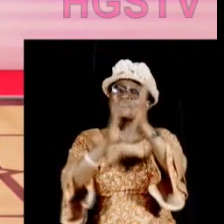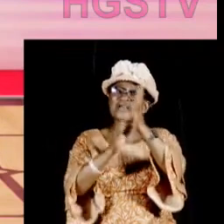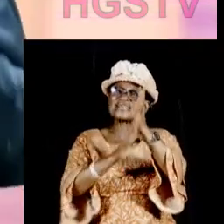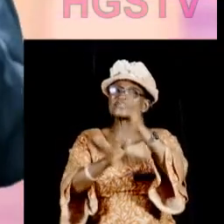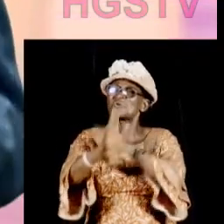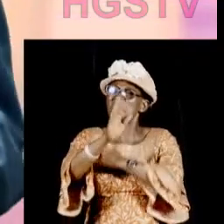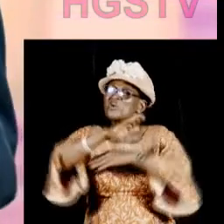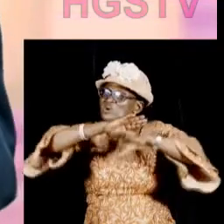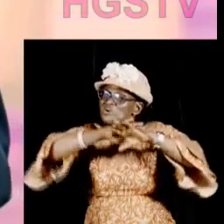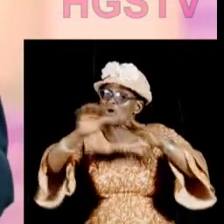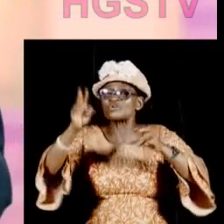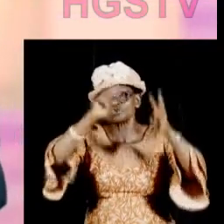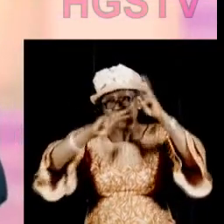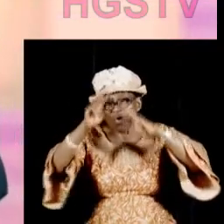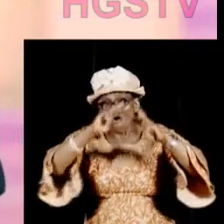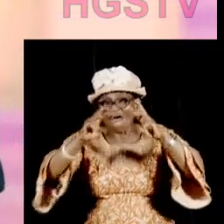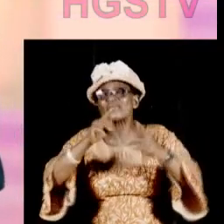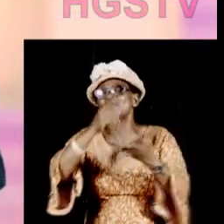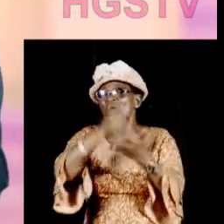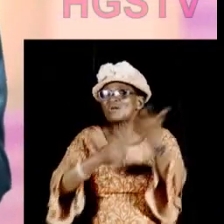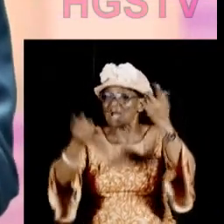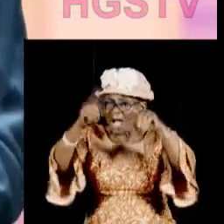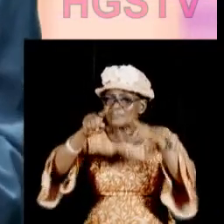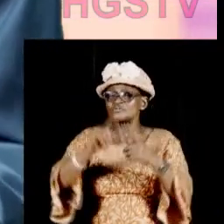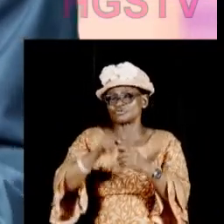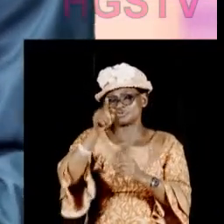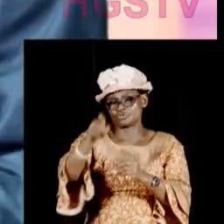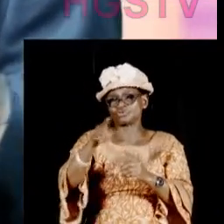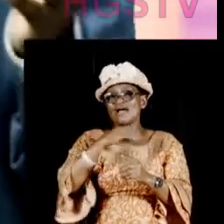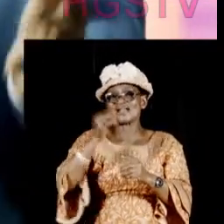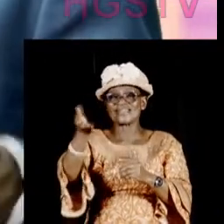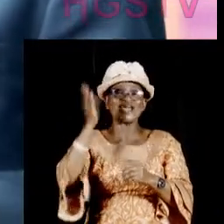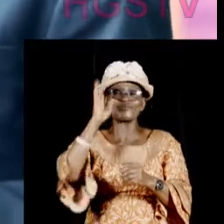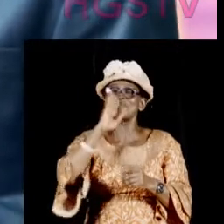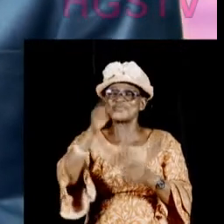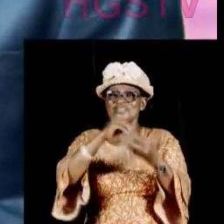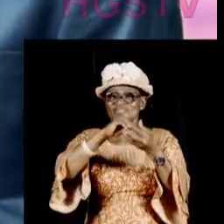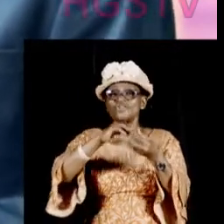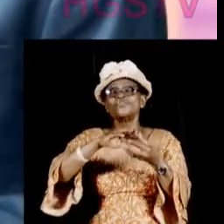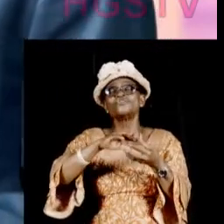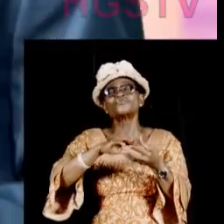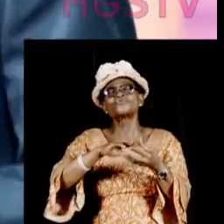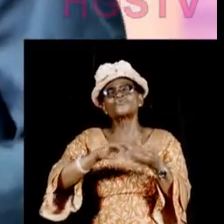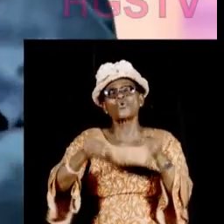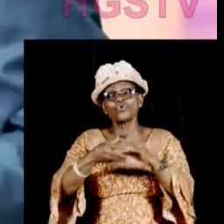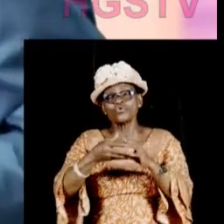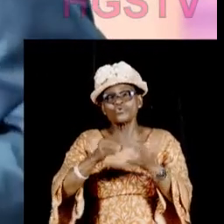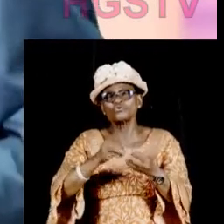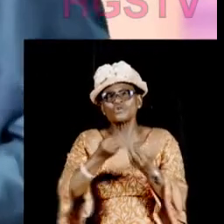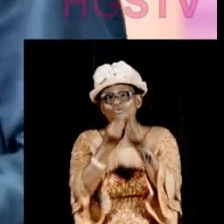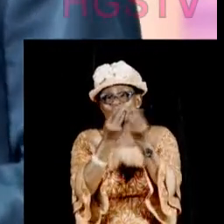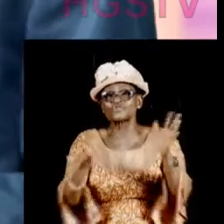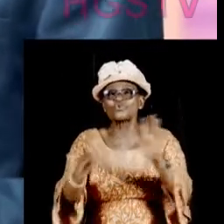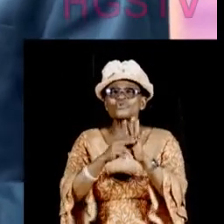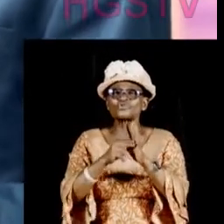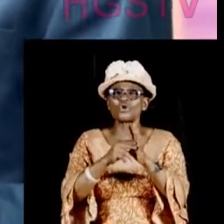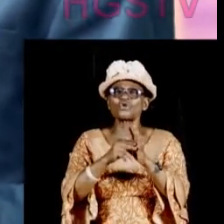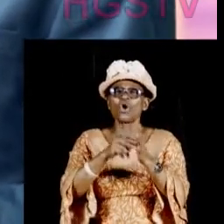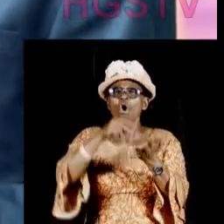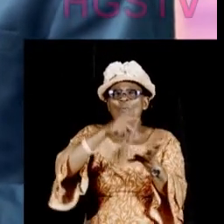you, just learn how to praise God, and there will be solution. Paul and Silas, they praised God, and God made them